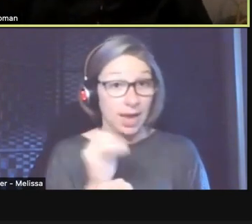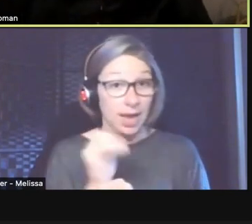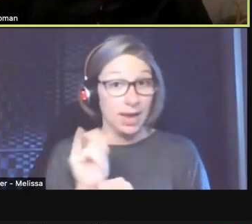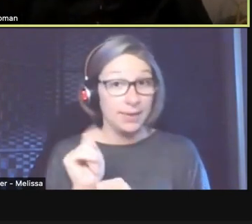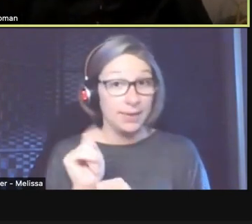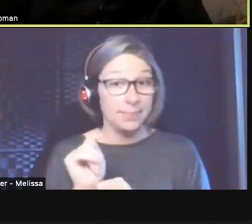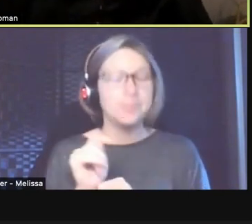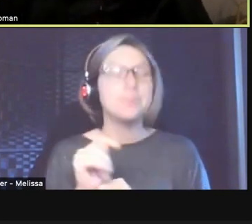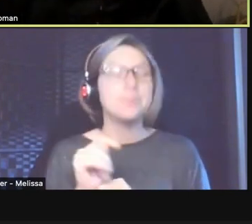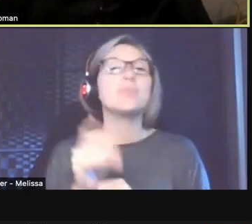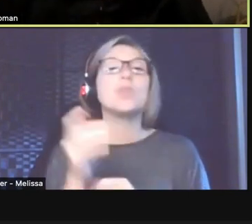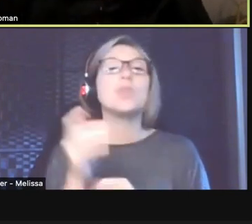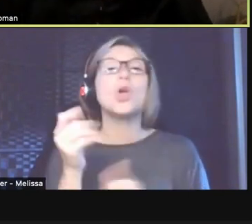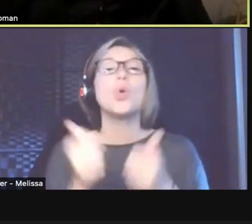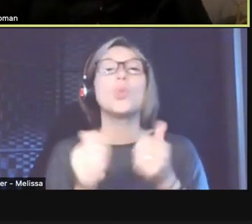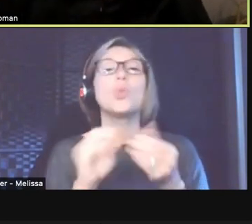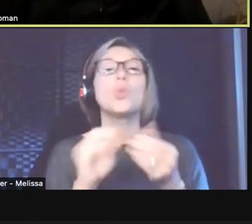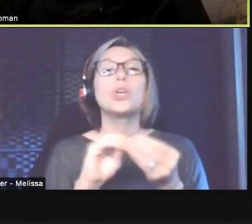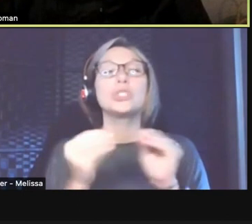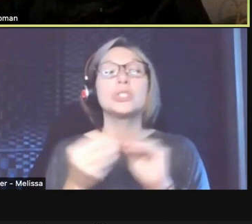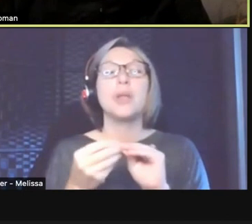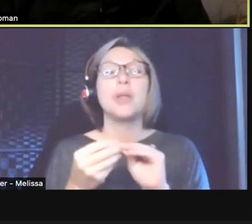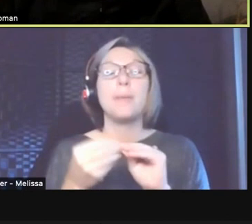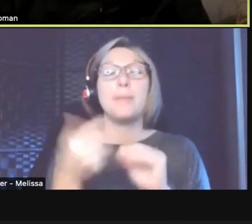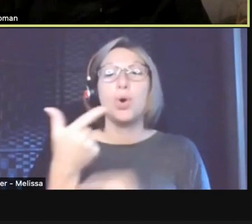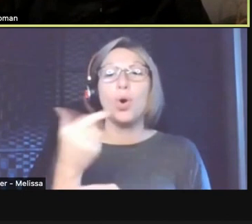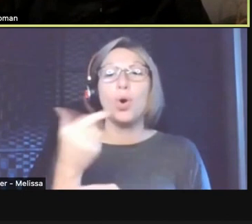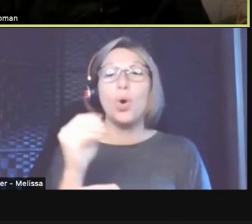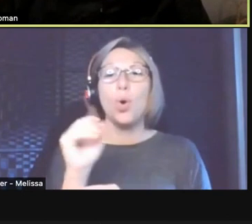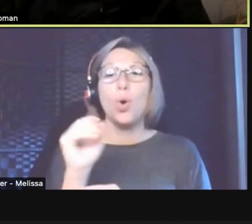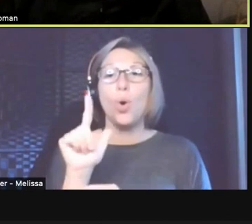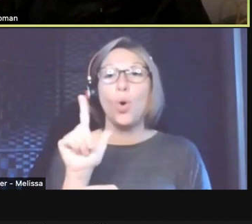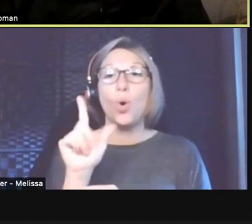What number is Goldie Hawn?